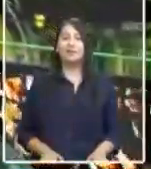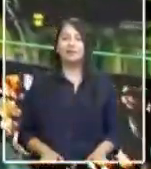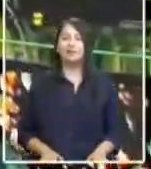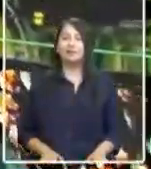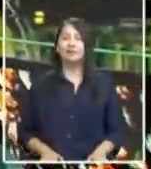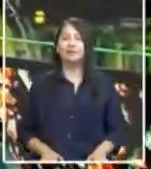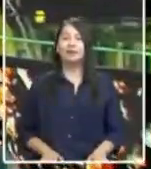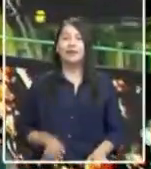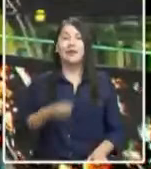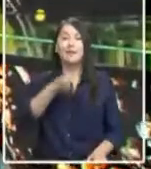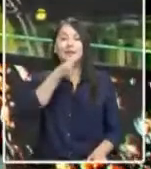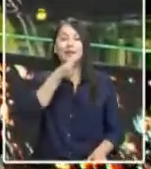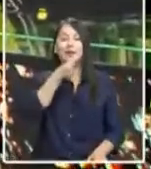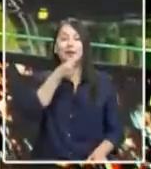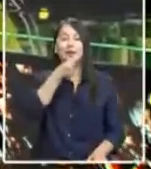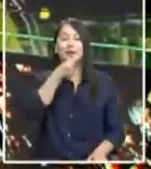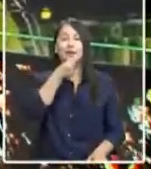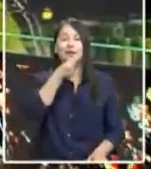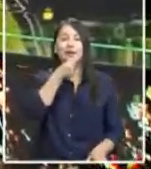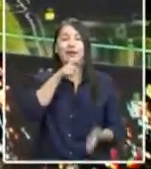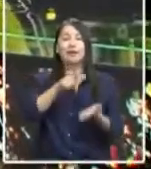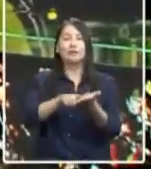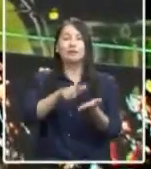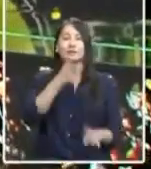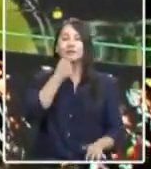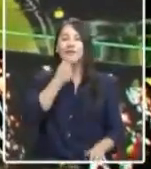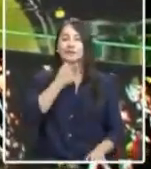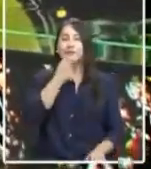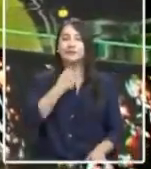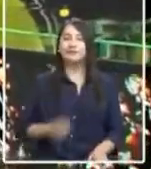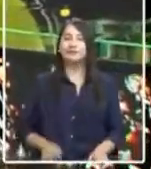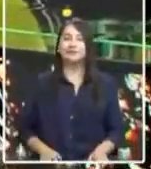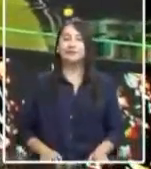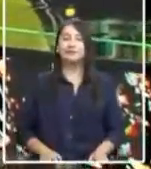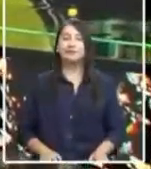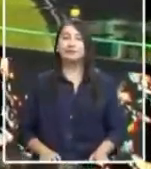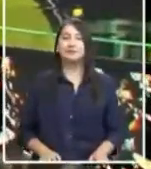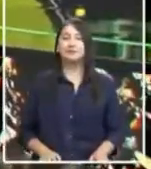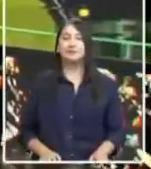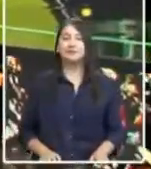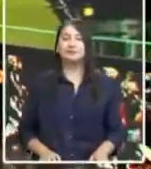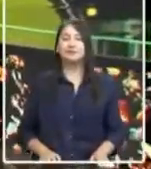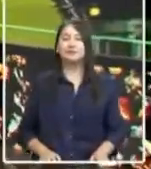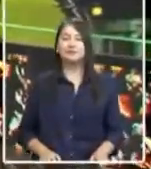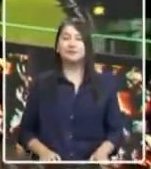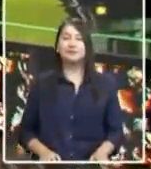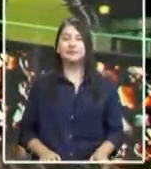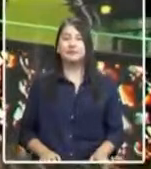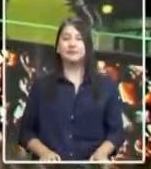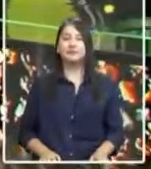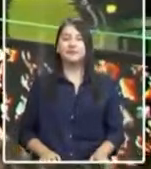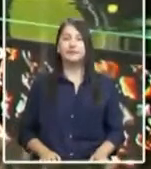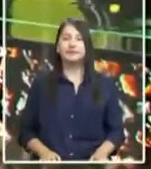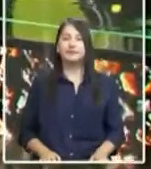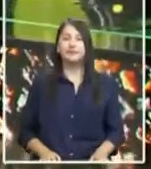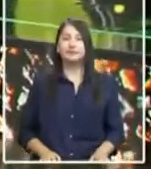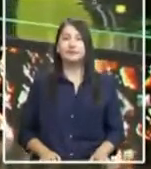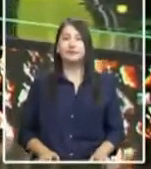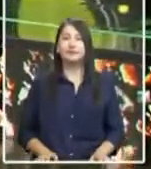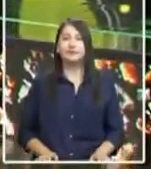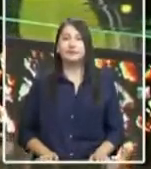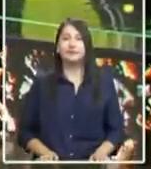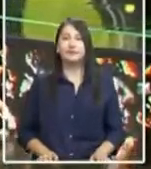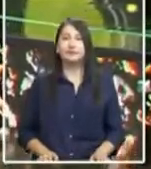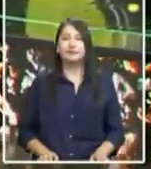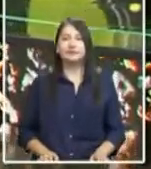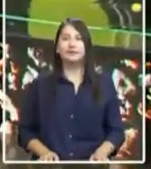subject that is the dignity and the poverty around the world. Thank you so much for your time and being part of this